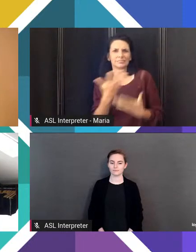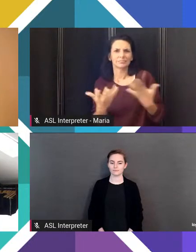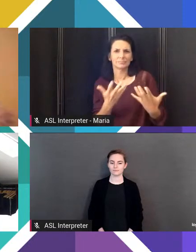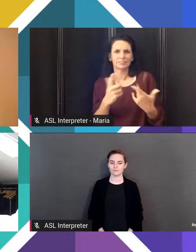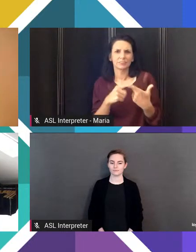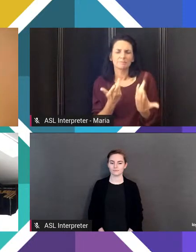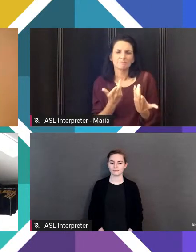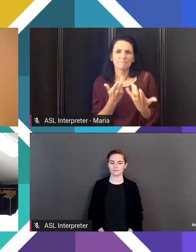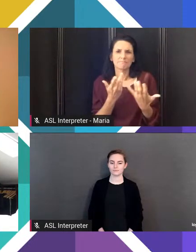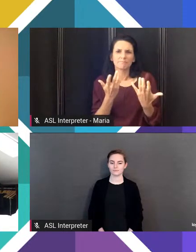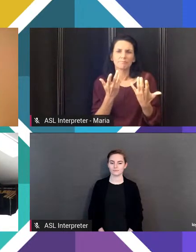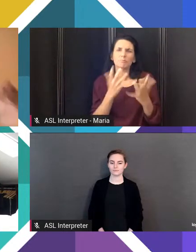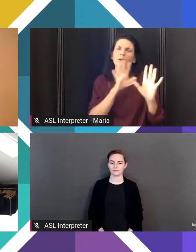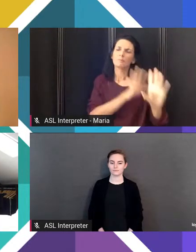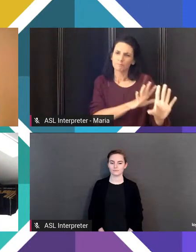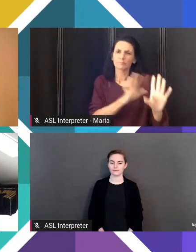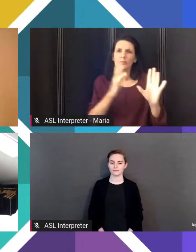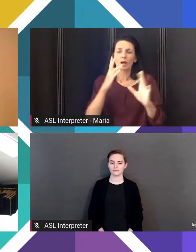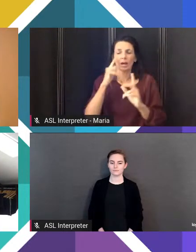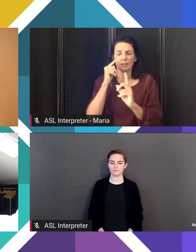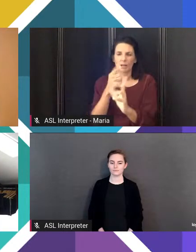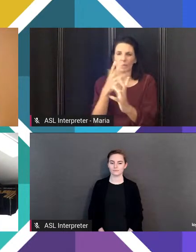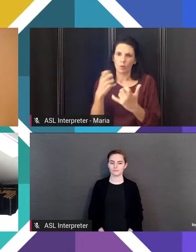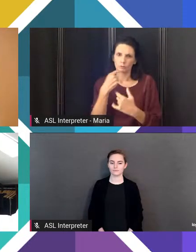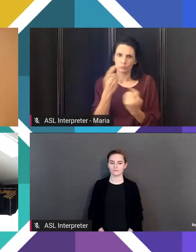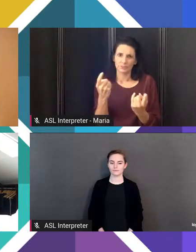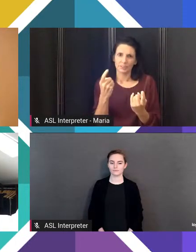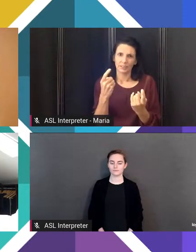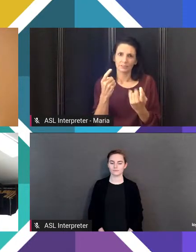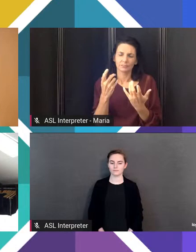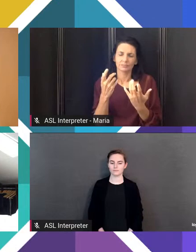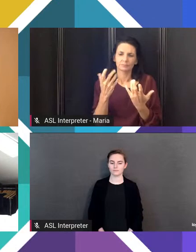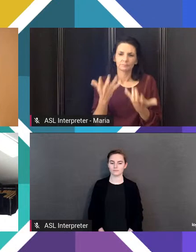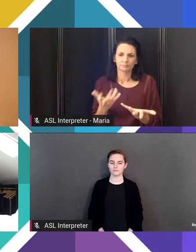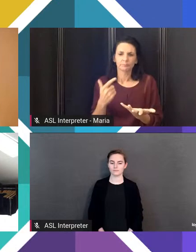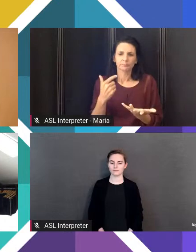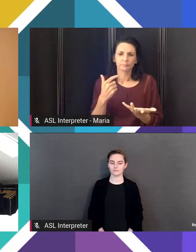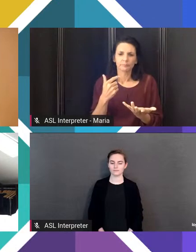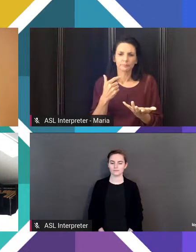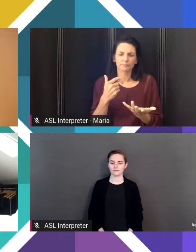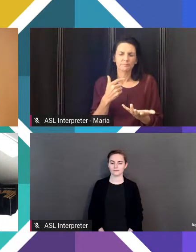you know, I will say, and I do this all the time. So